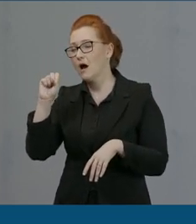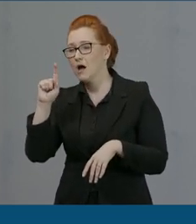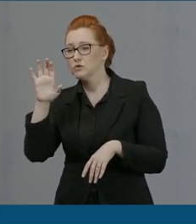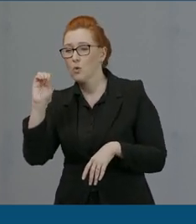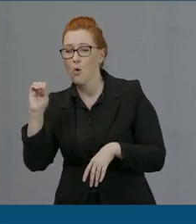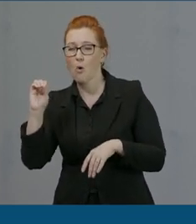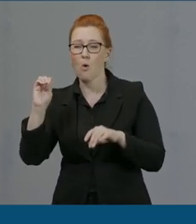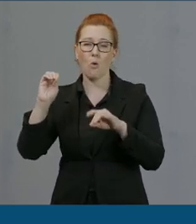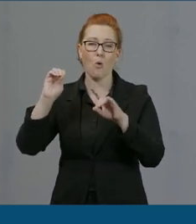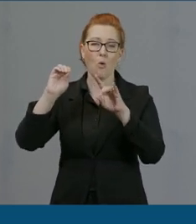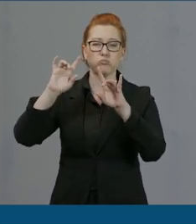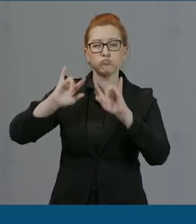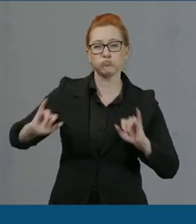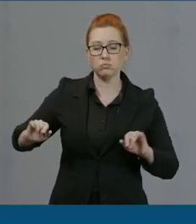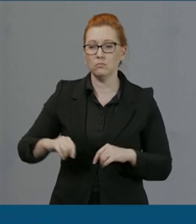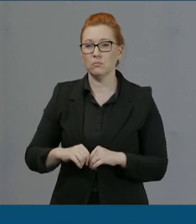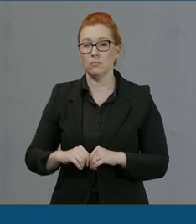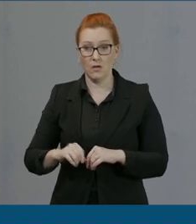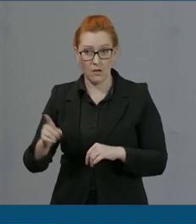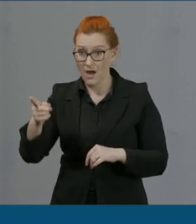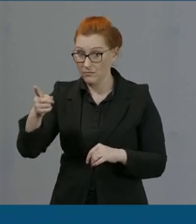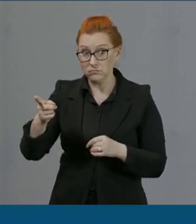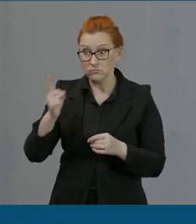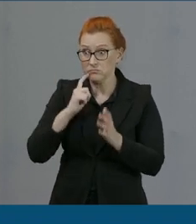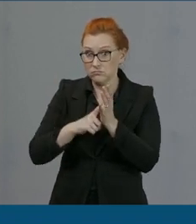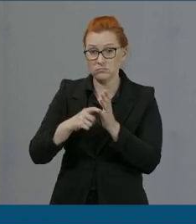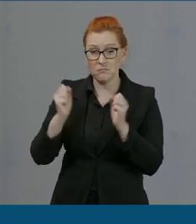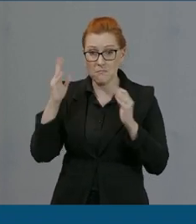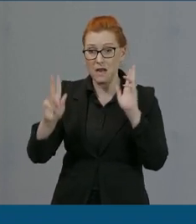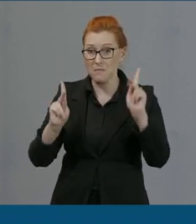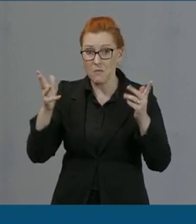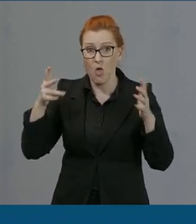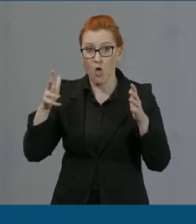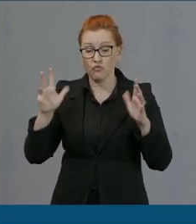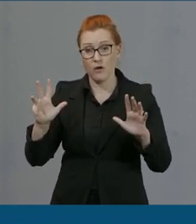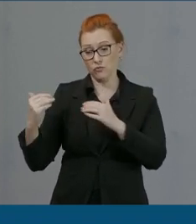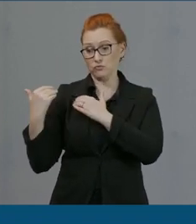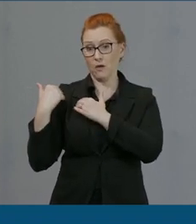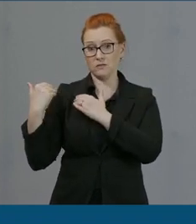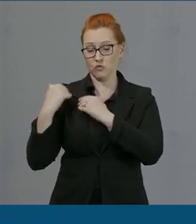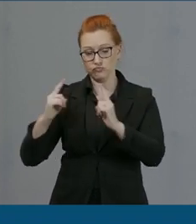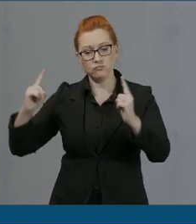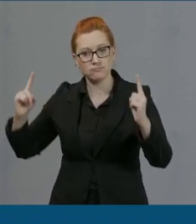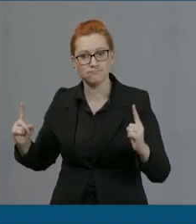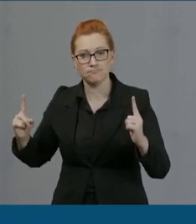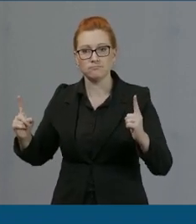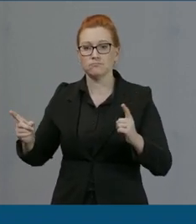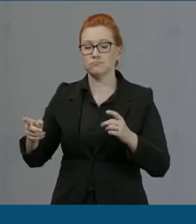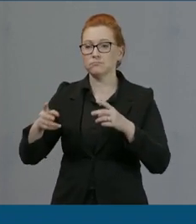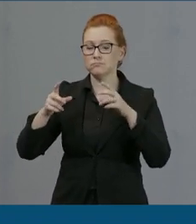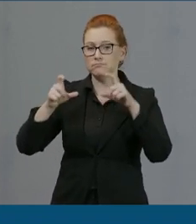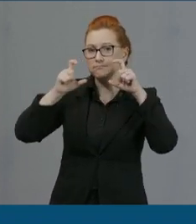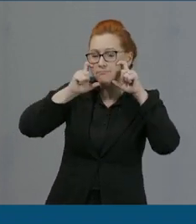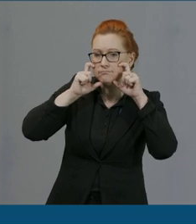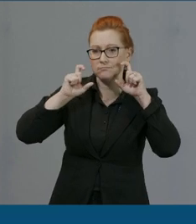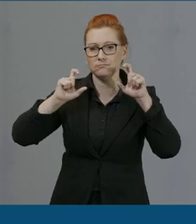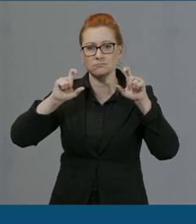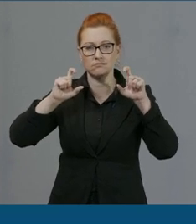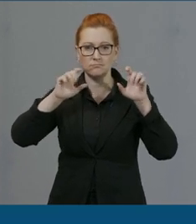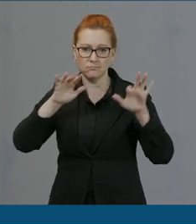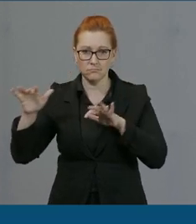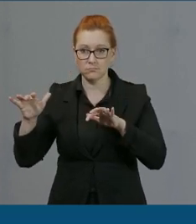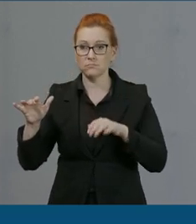etc., with responsible behavior and physical distancing. This is what you can expect as the